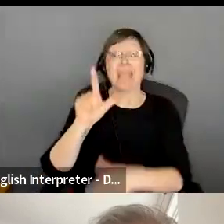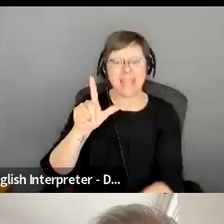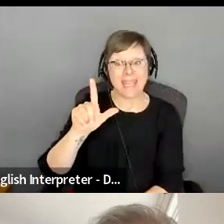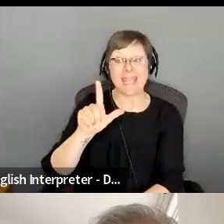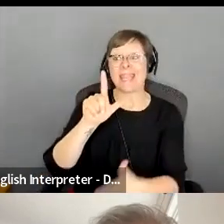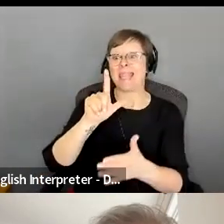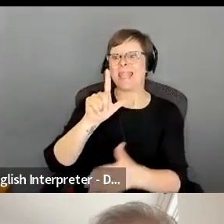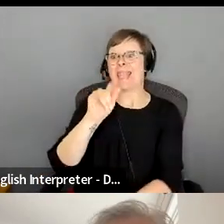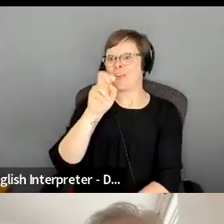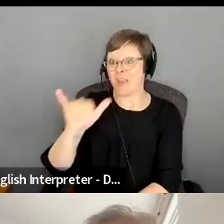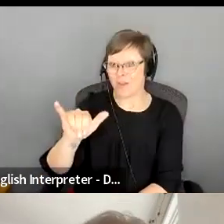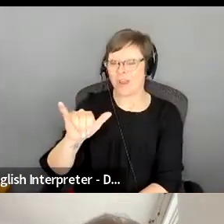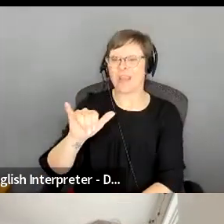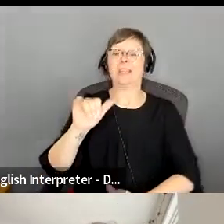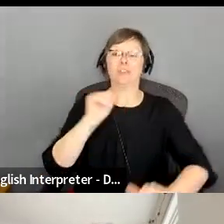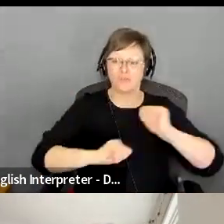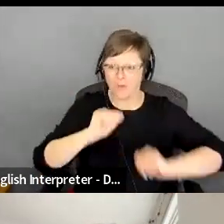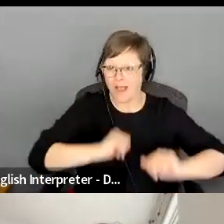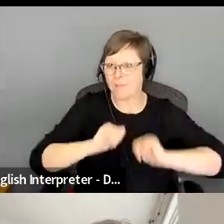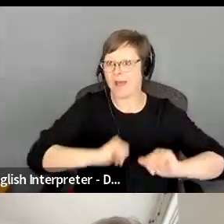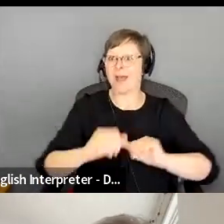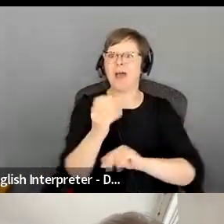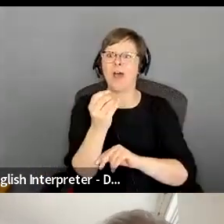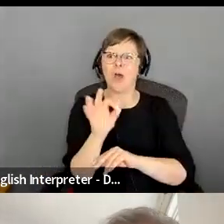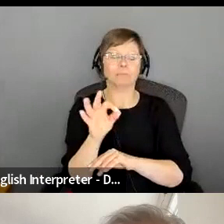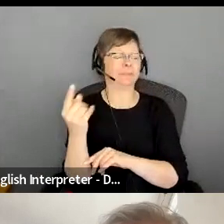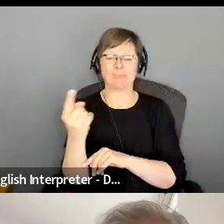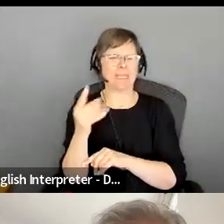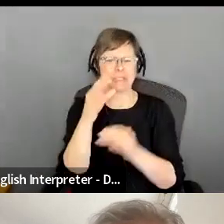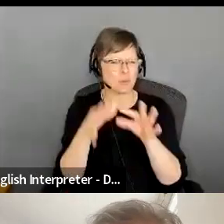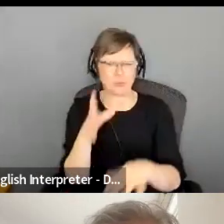and Dramaturgs of the Americas. Oh, right. Yes, of course. Thank you.